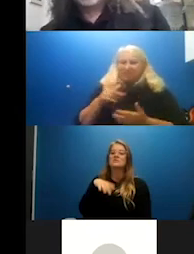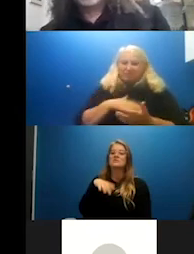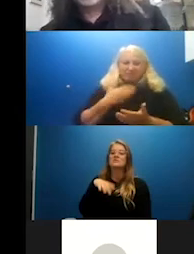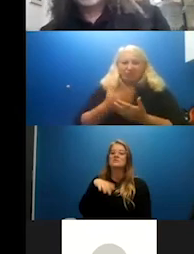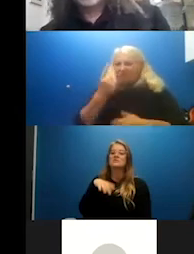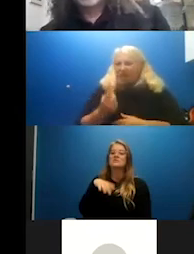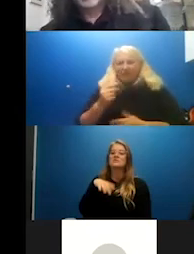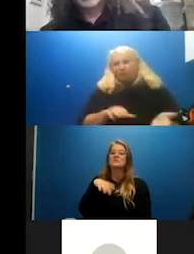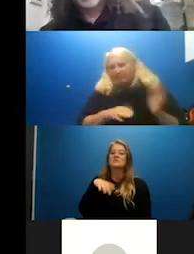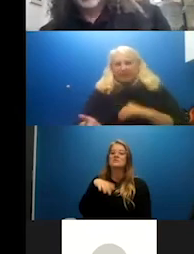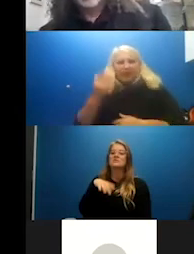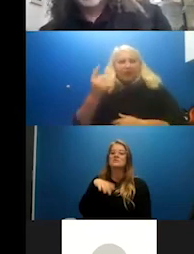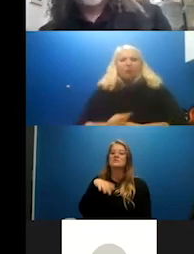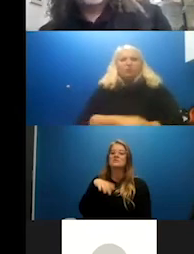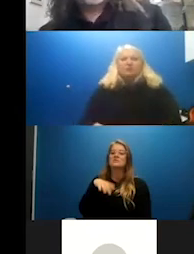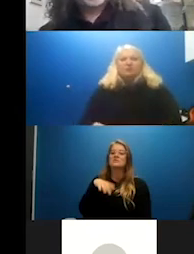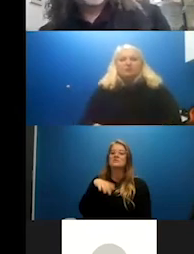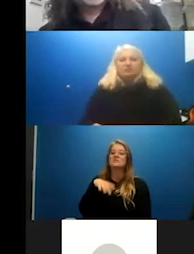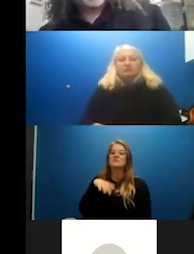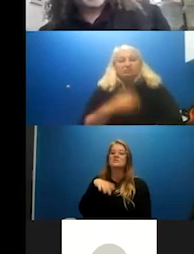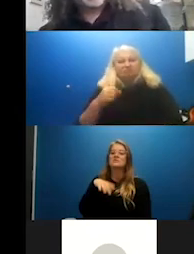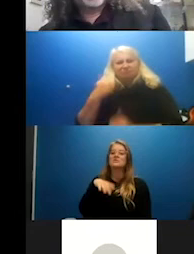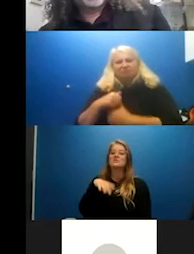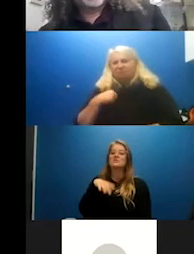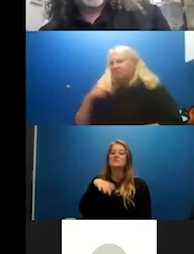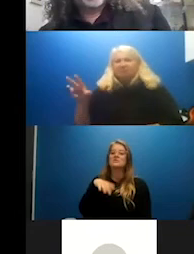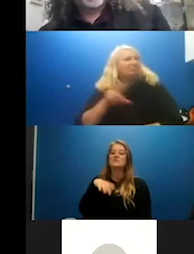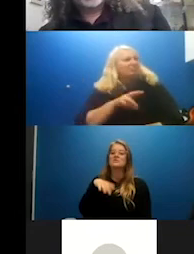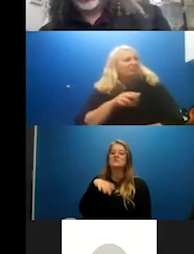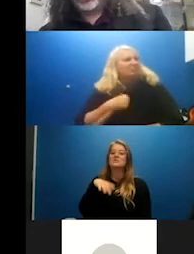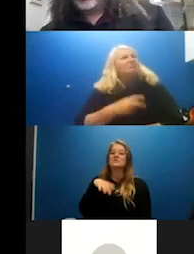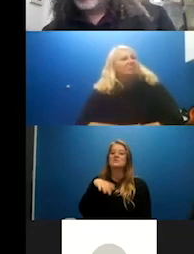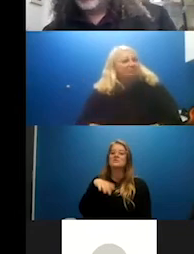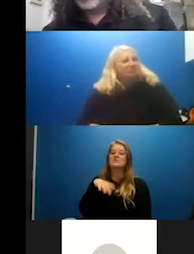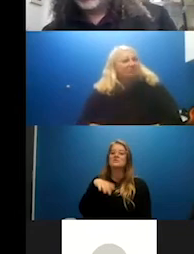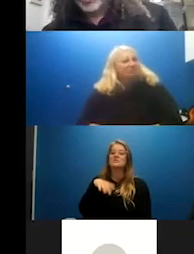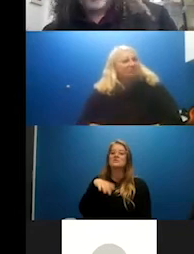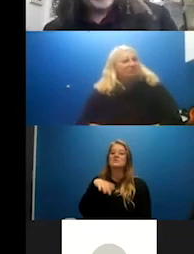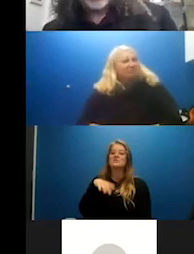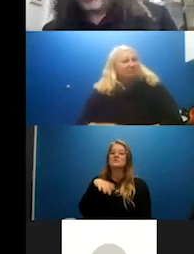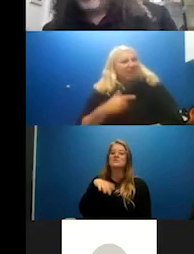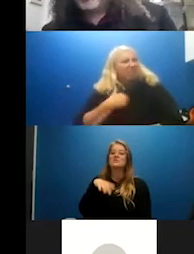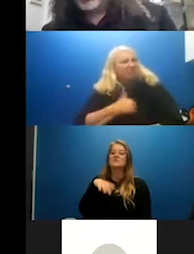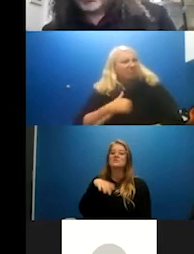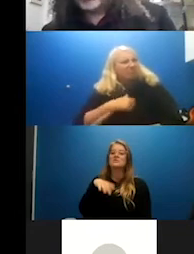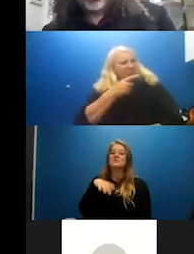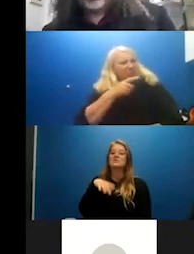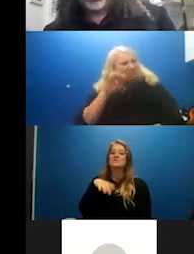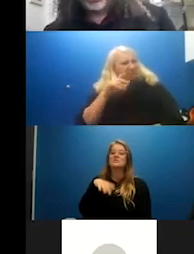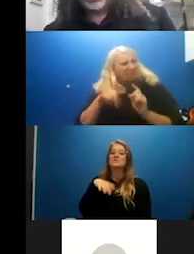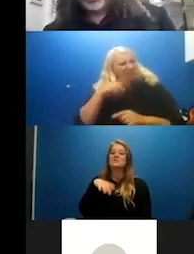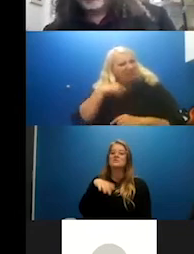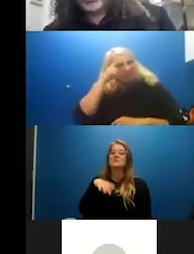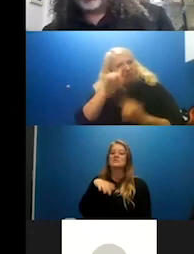alone. And I remember turning to him and saying, I'm sorry, are you a miracle? Wasn't there a woman around when you were